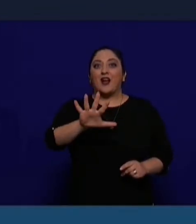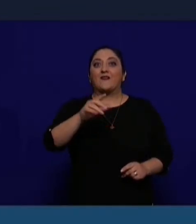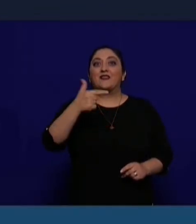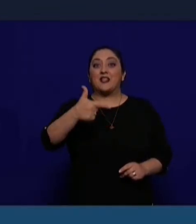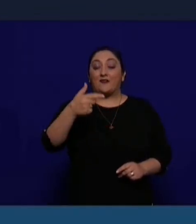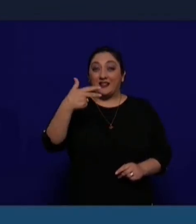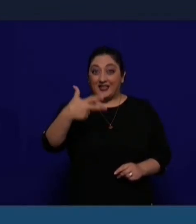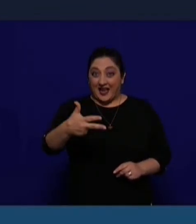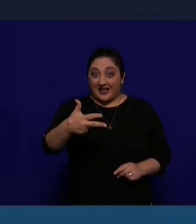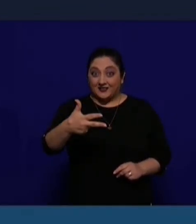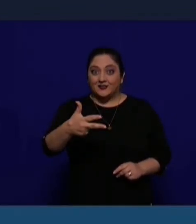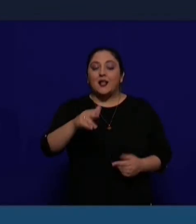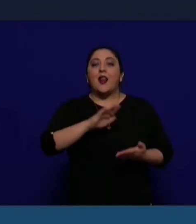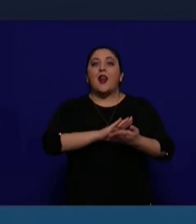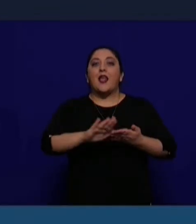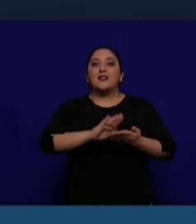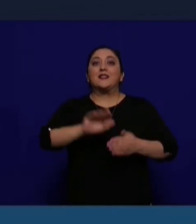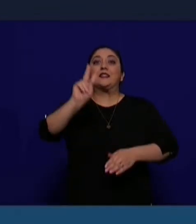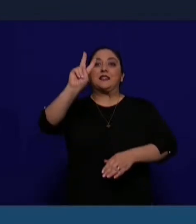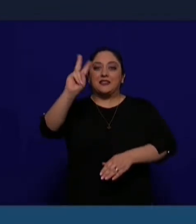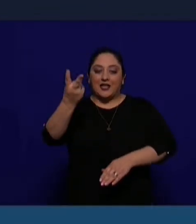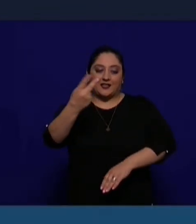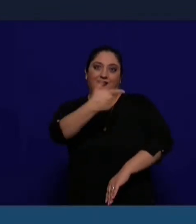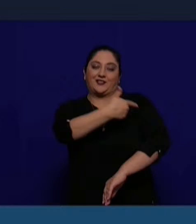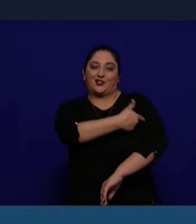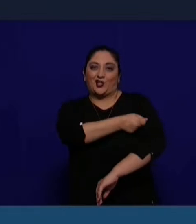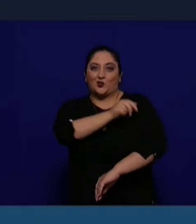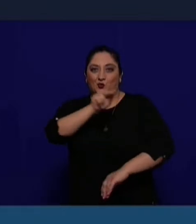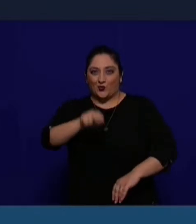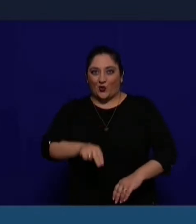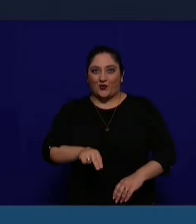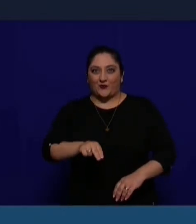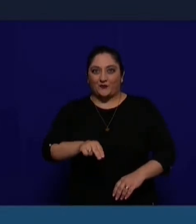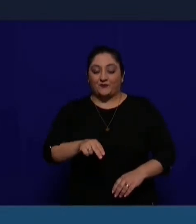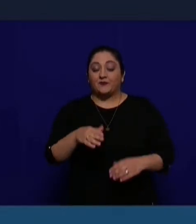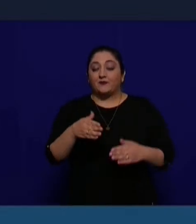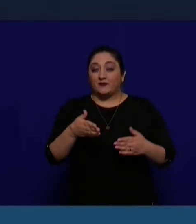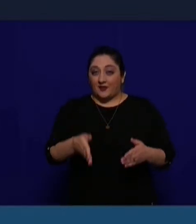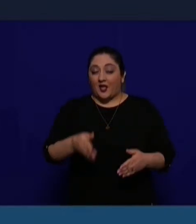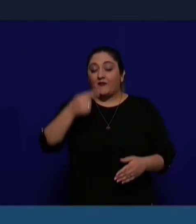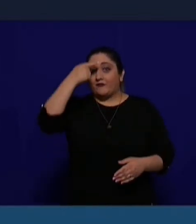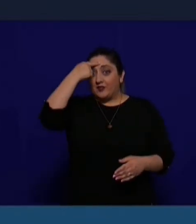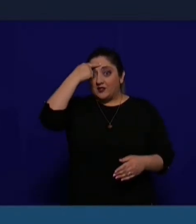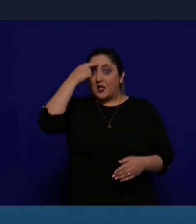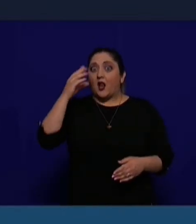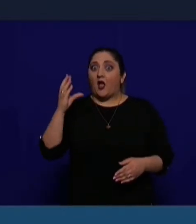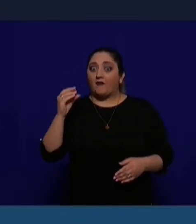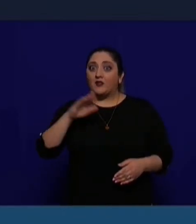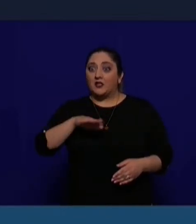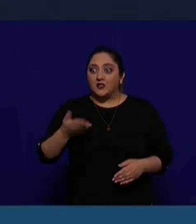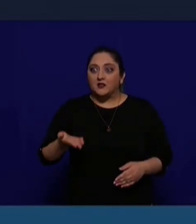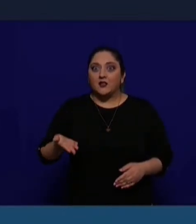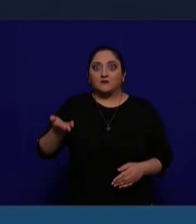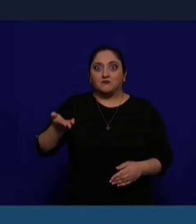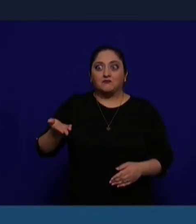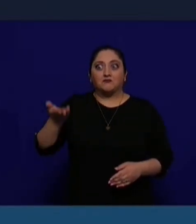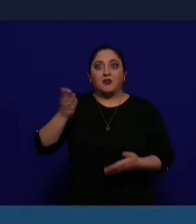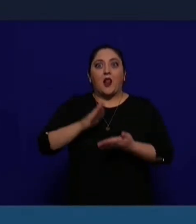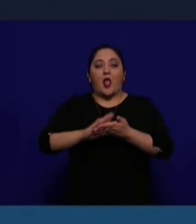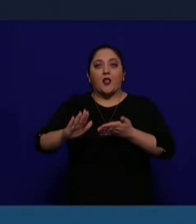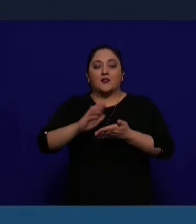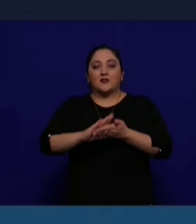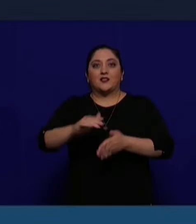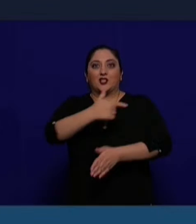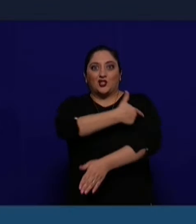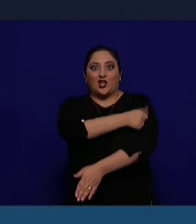54,578 persuni li diġà ingħataw żewġ dożi. Allura hemmhekk għandna ammont sostanzjali diġà mill-popolazzjoni tagħna li ħadu